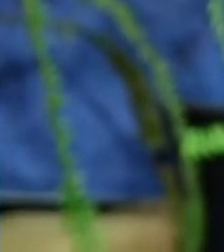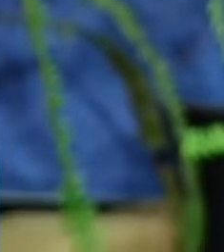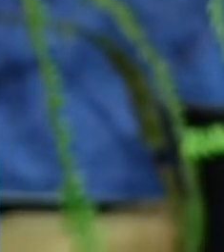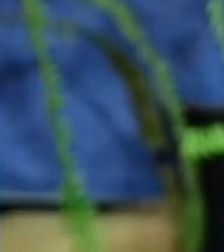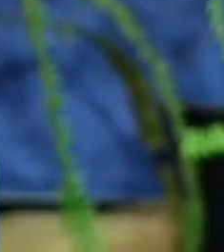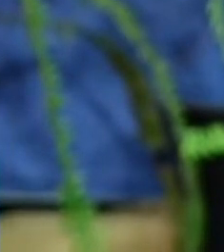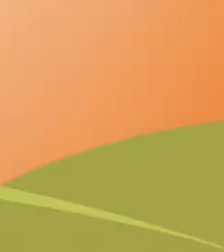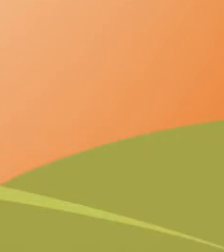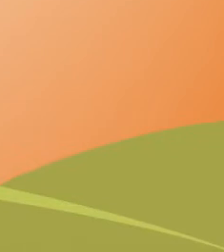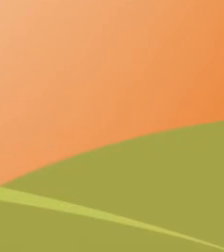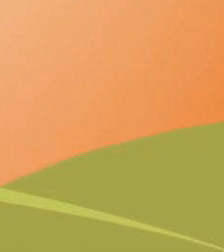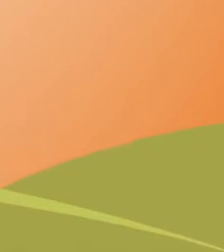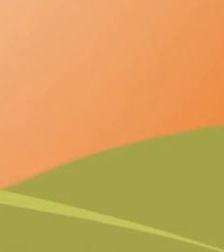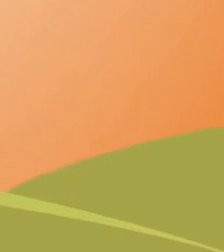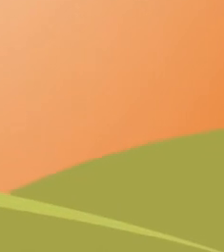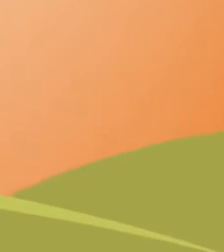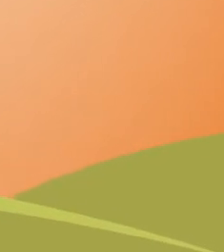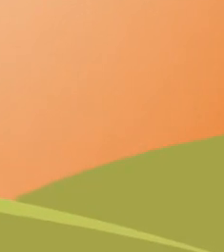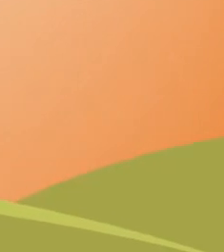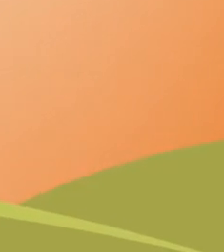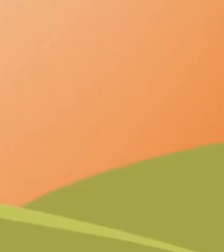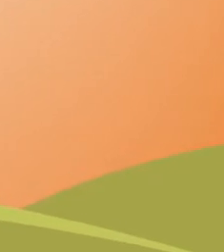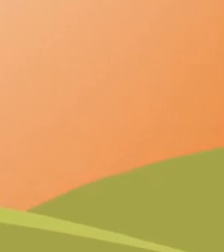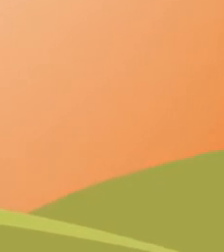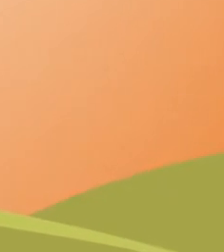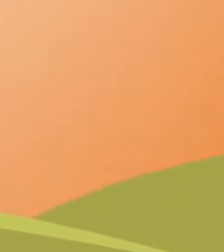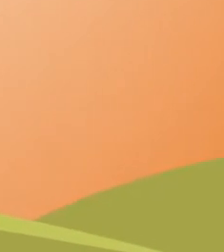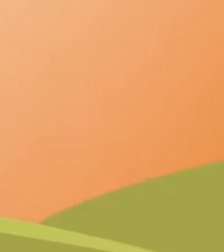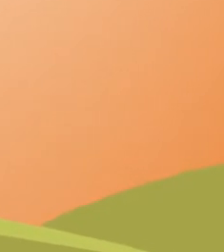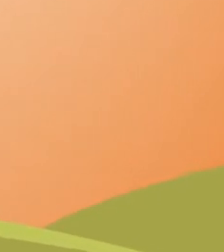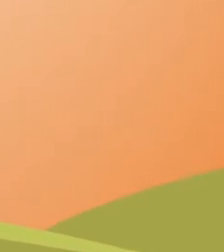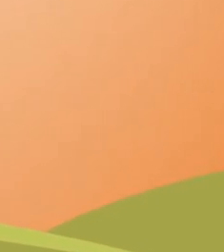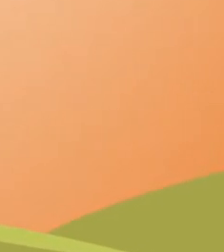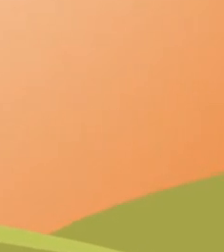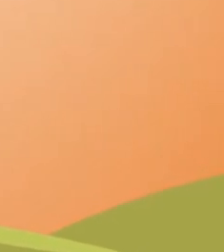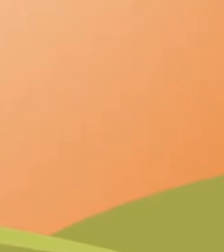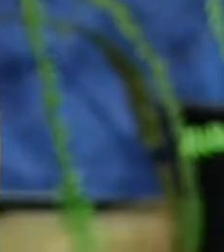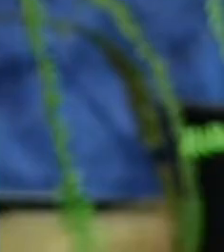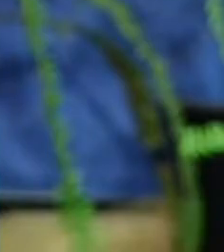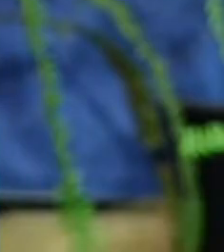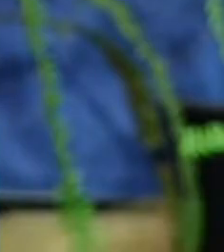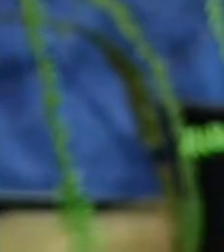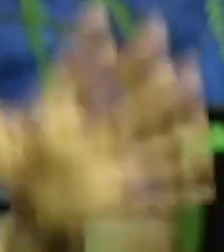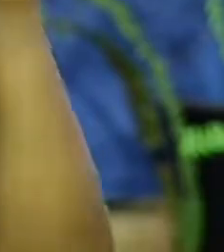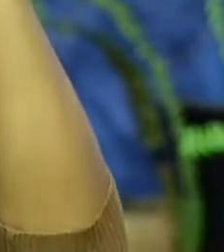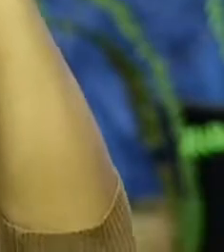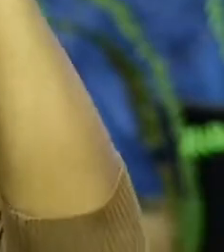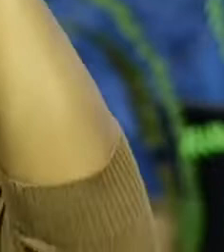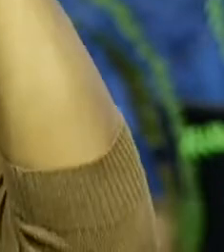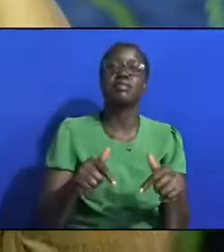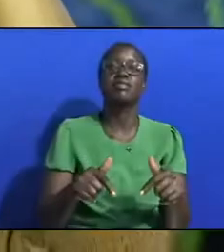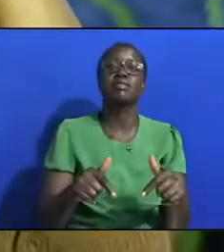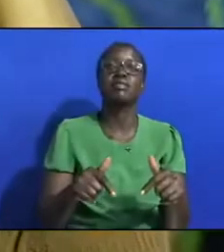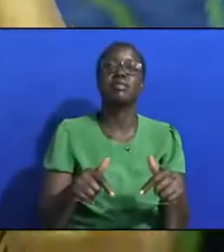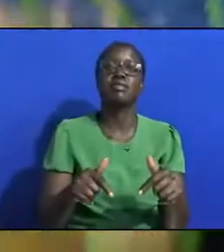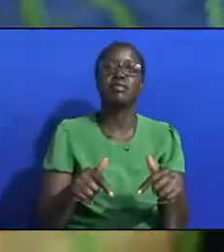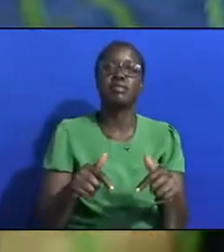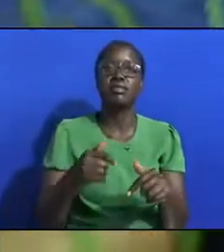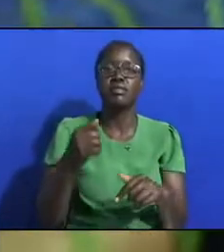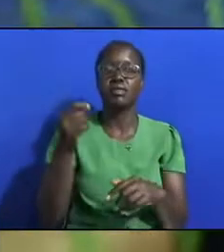learning lessons about how Jesus saves us moment by moment, and today is day